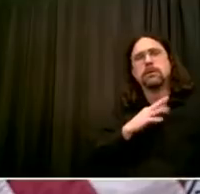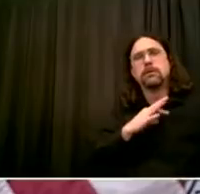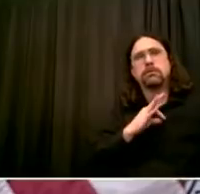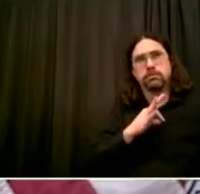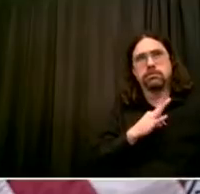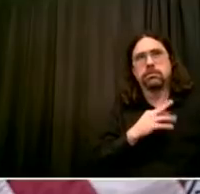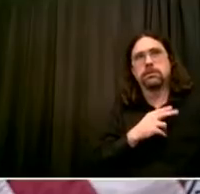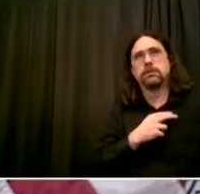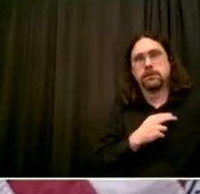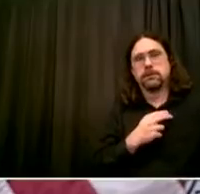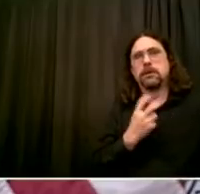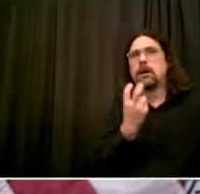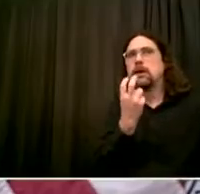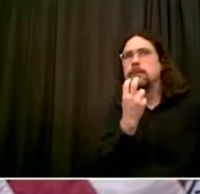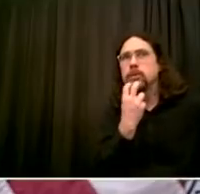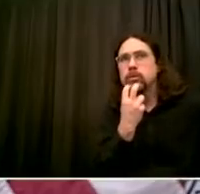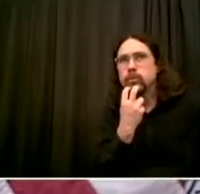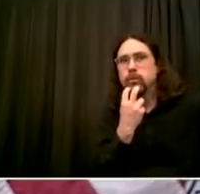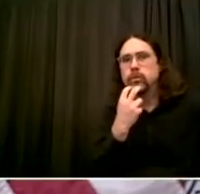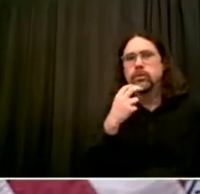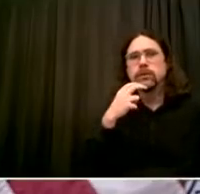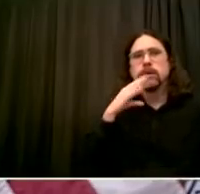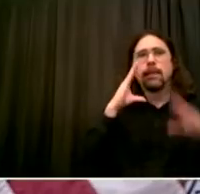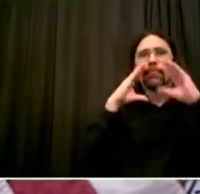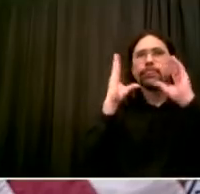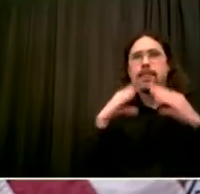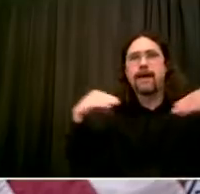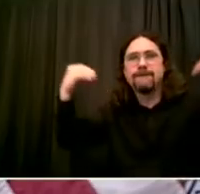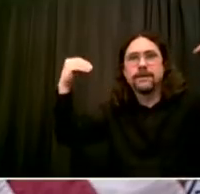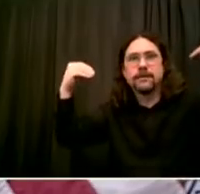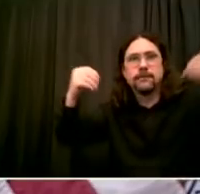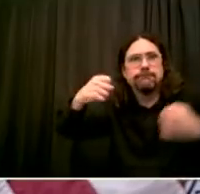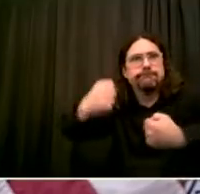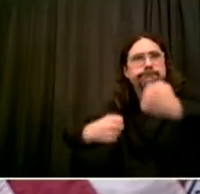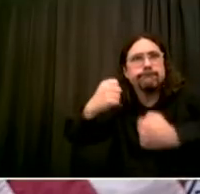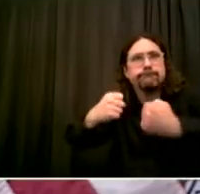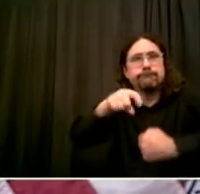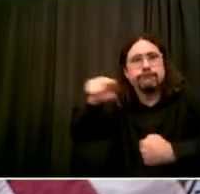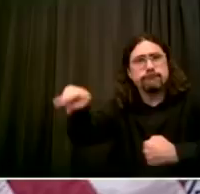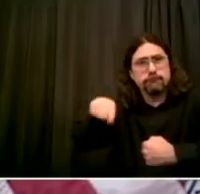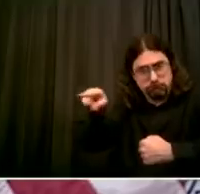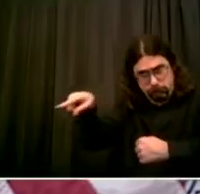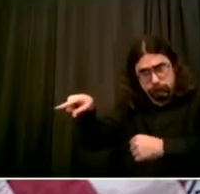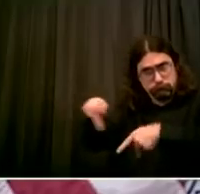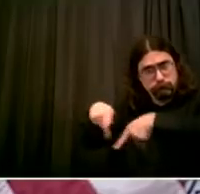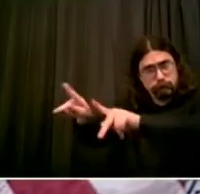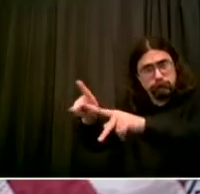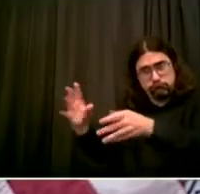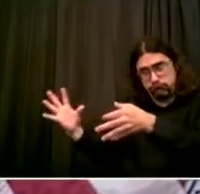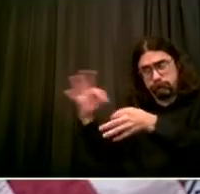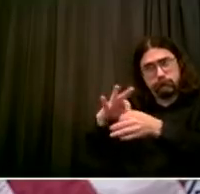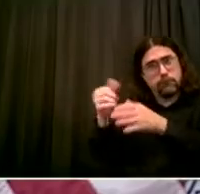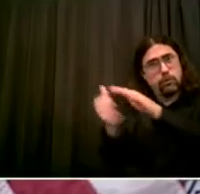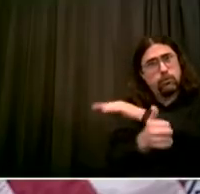what extent are you going to be restricting more streets than currently to bicycles for phase